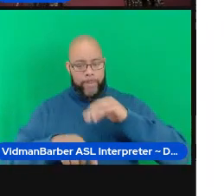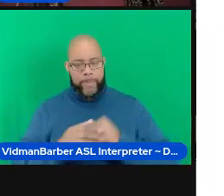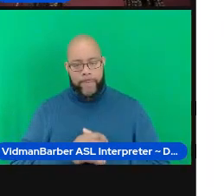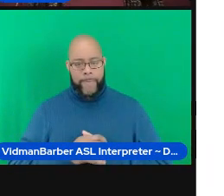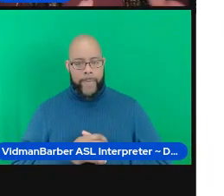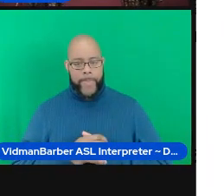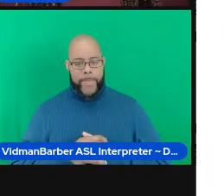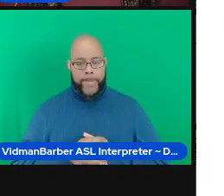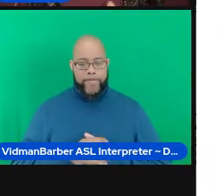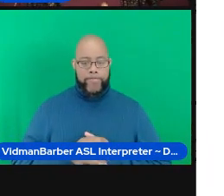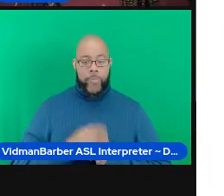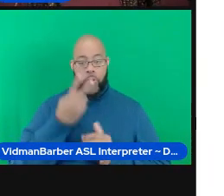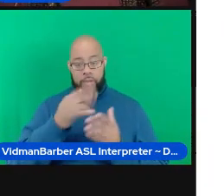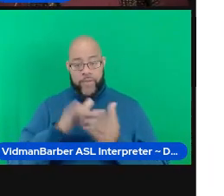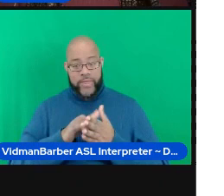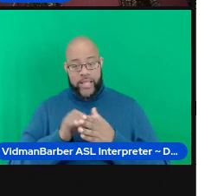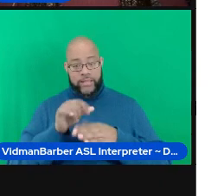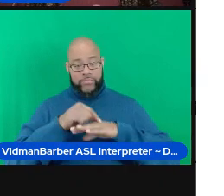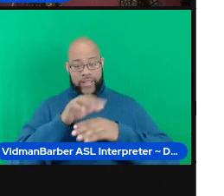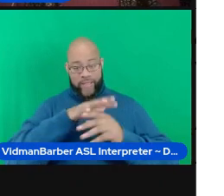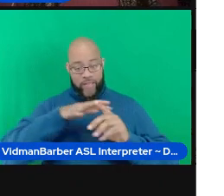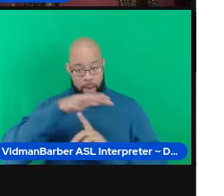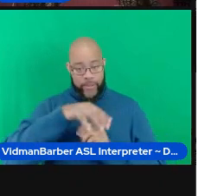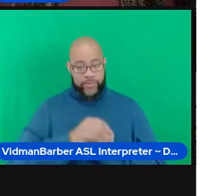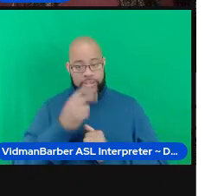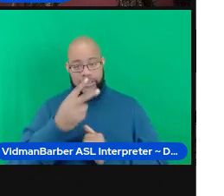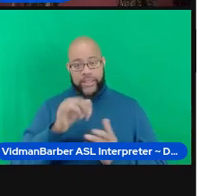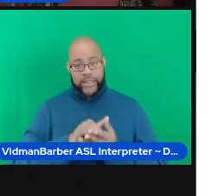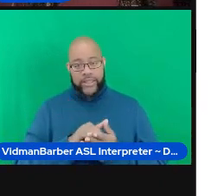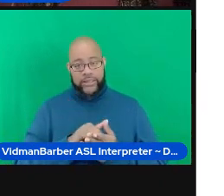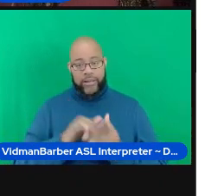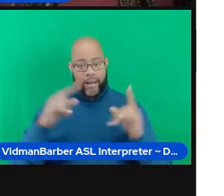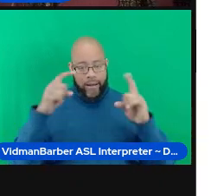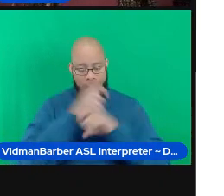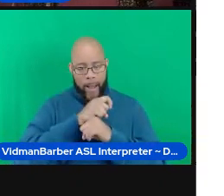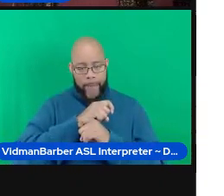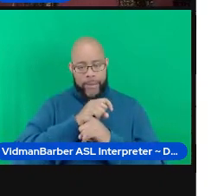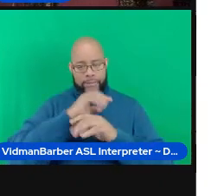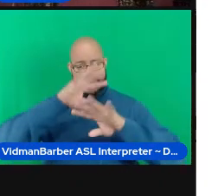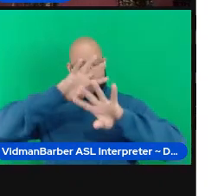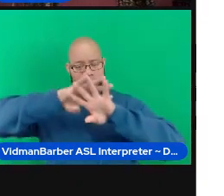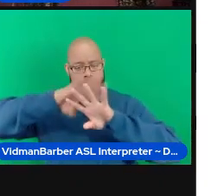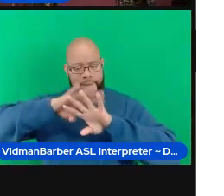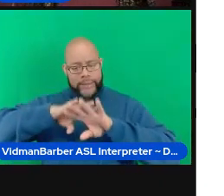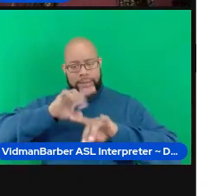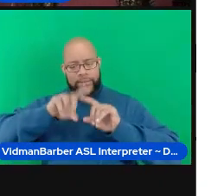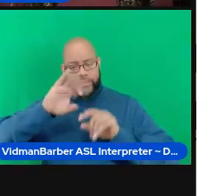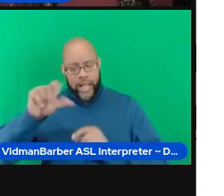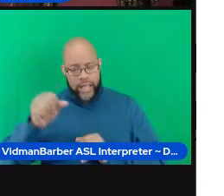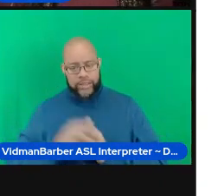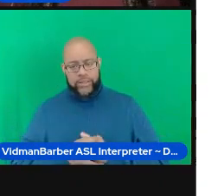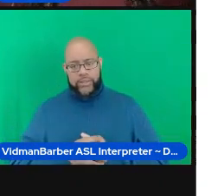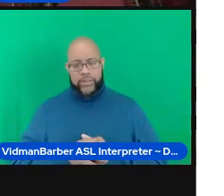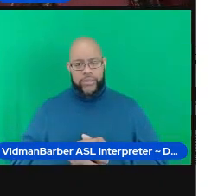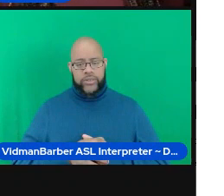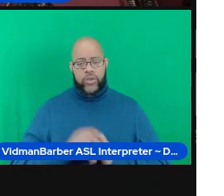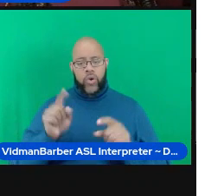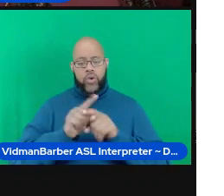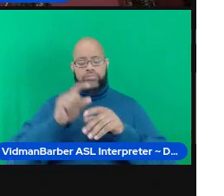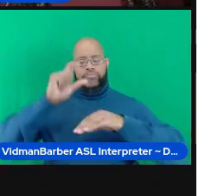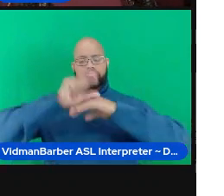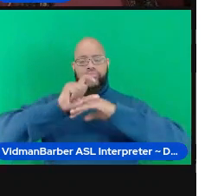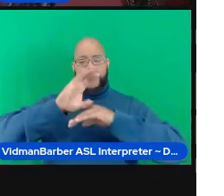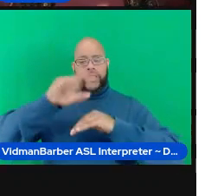If we dive down to the skin microenvironment, we can see it's a complex mosaic of these hematopoietic cells in the dermis, as well as epithelial cells in